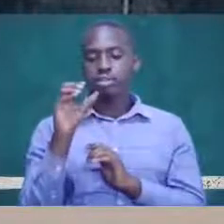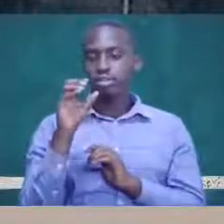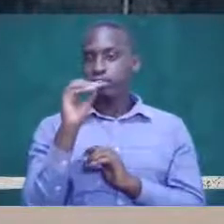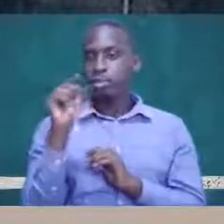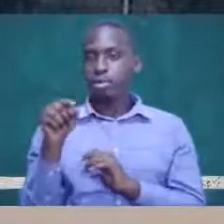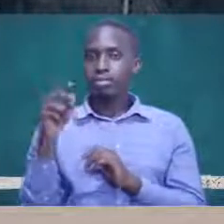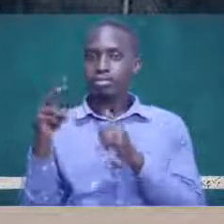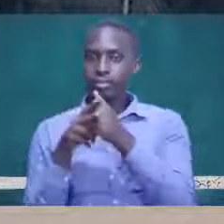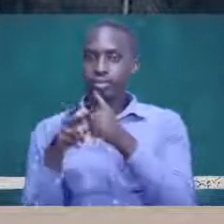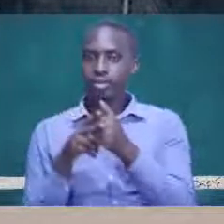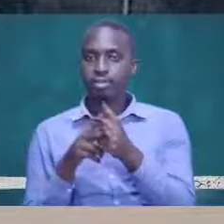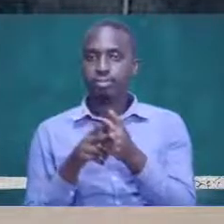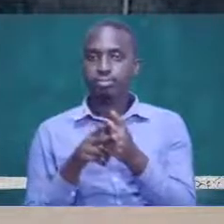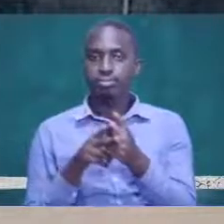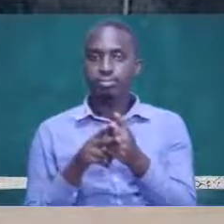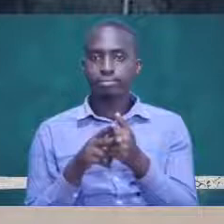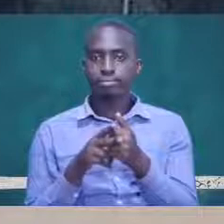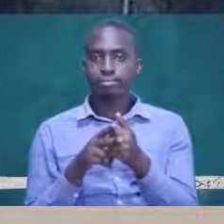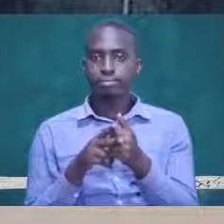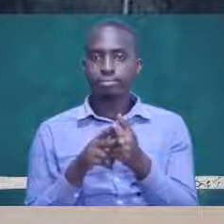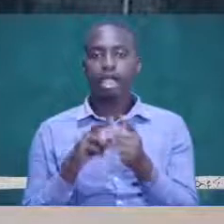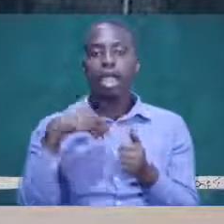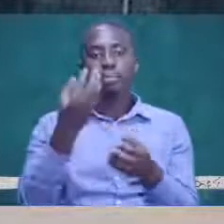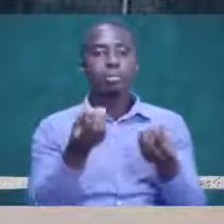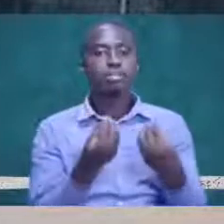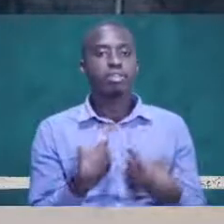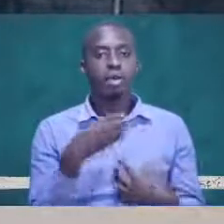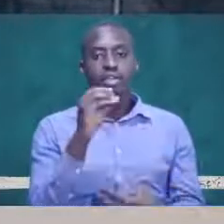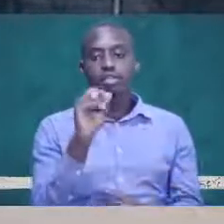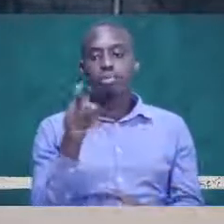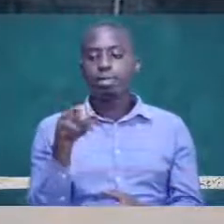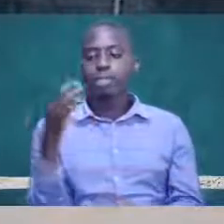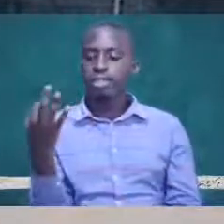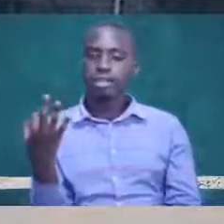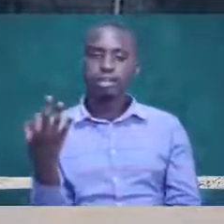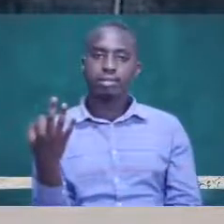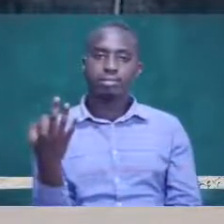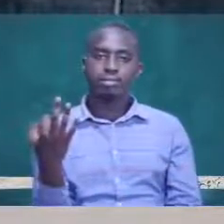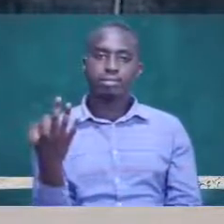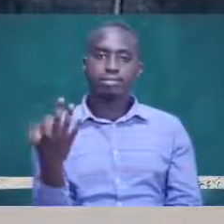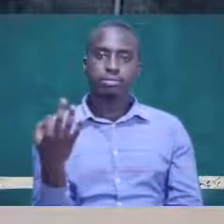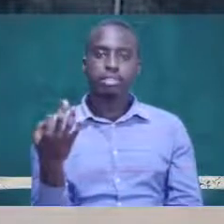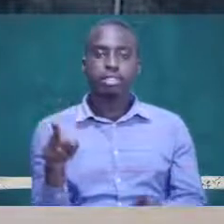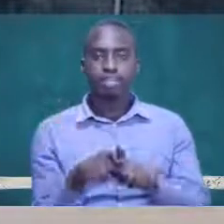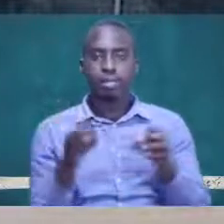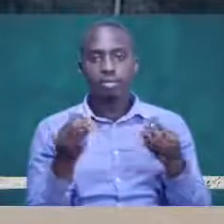minus 0.7, it will give us 0.3. It will give